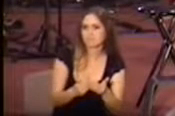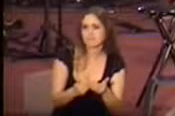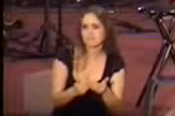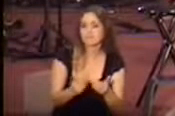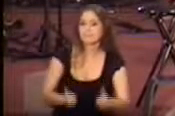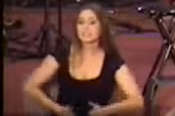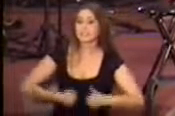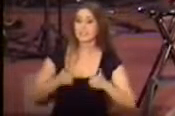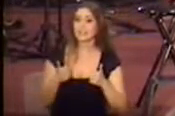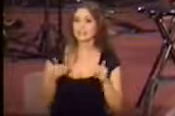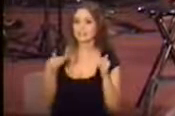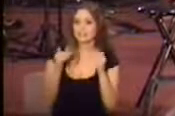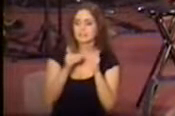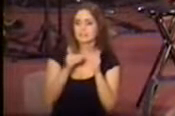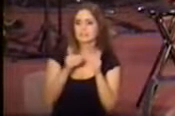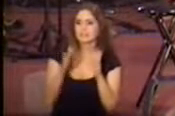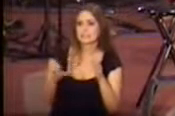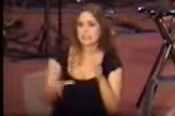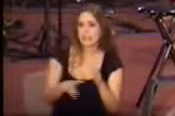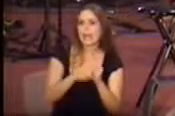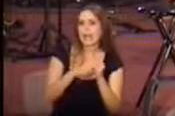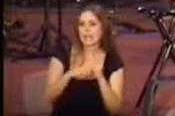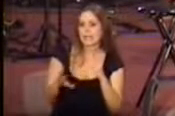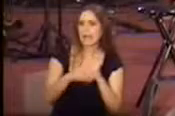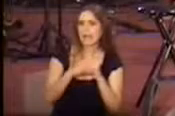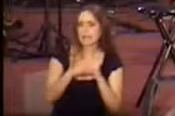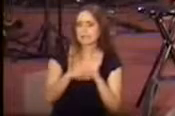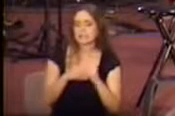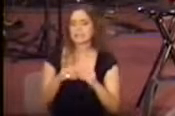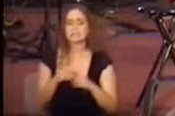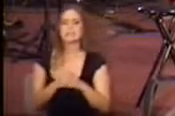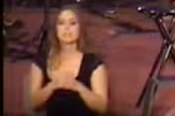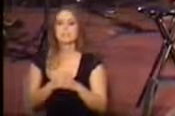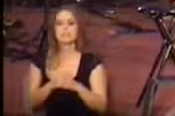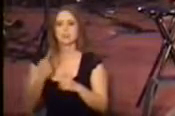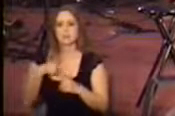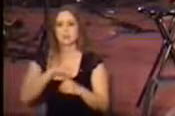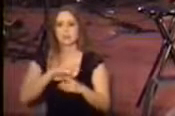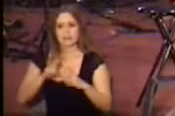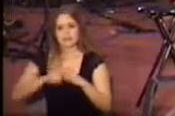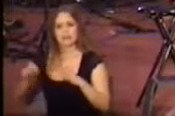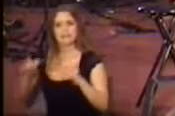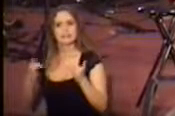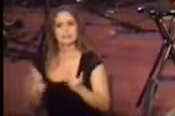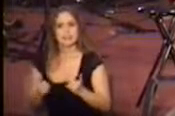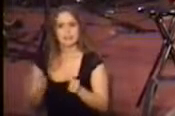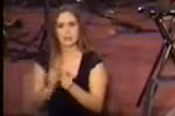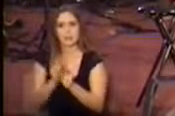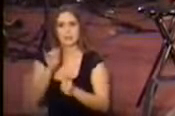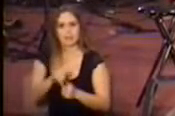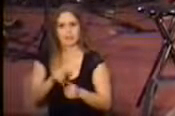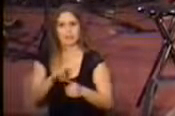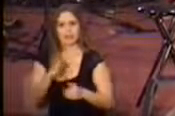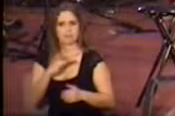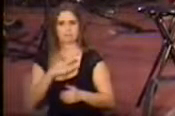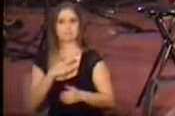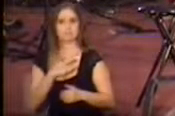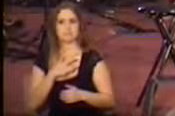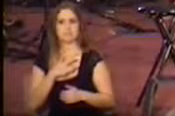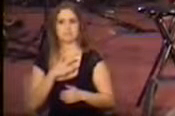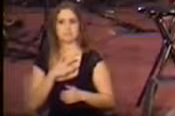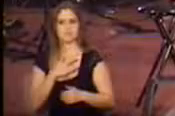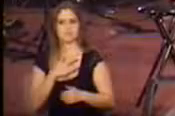gain. Can we walk out of here today with that in our heart? To live is gain